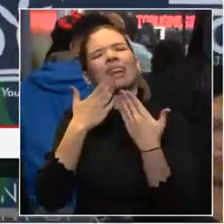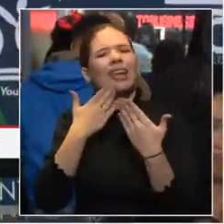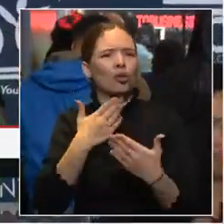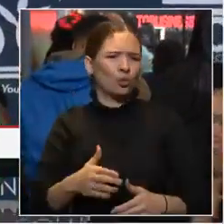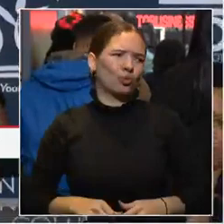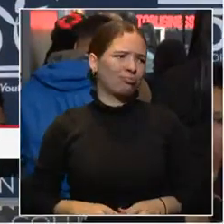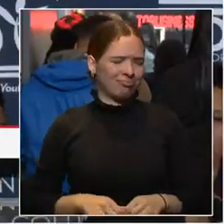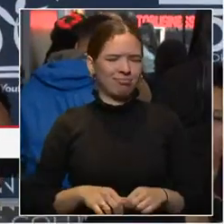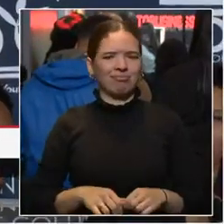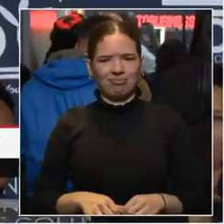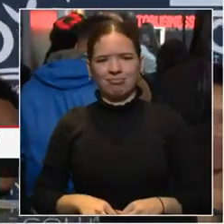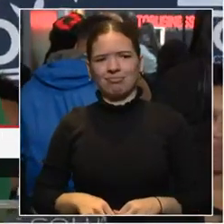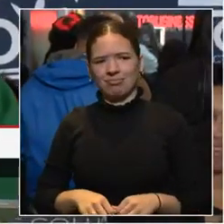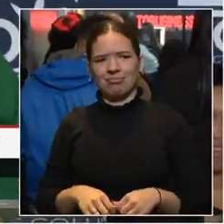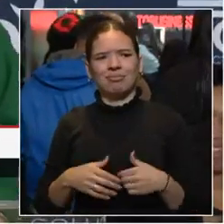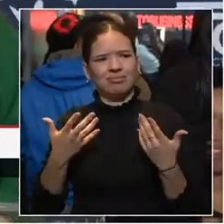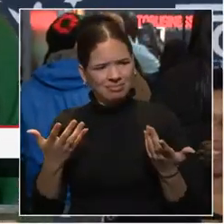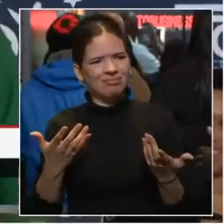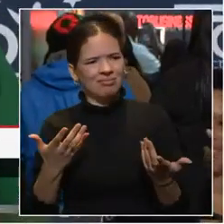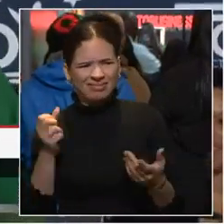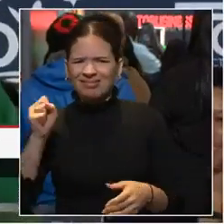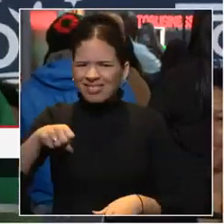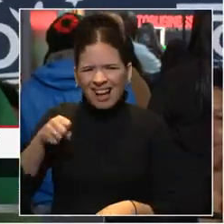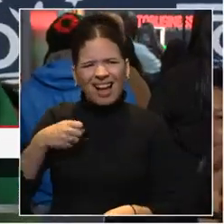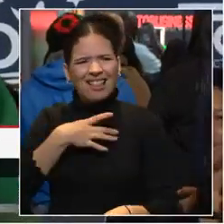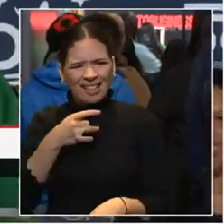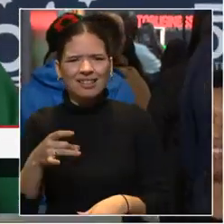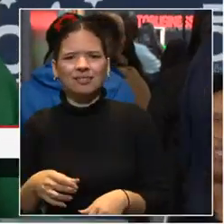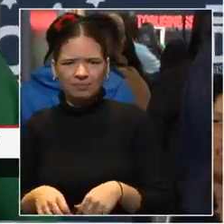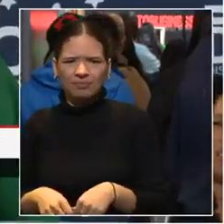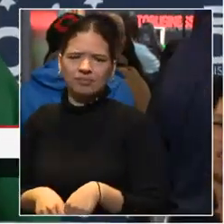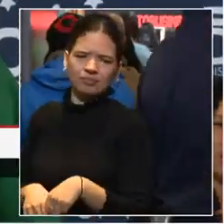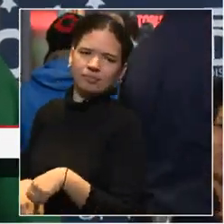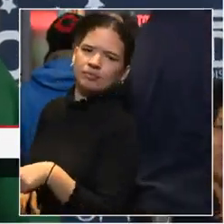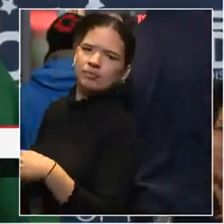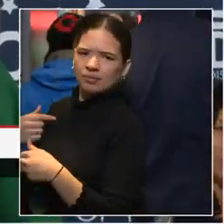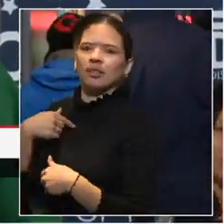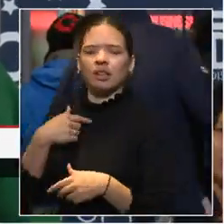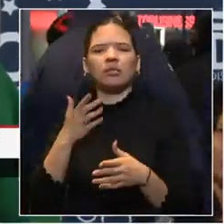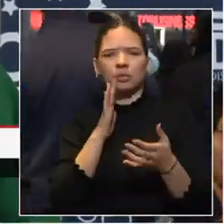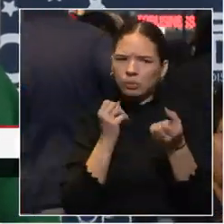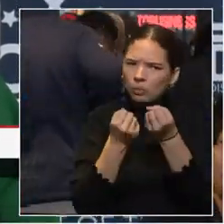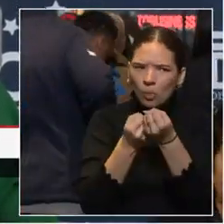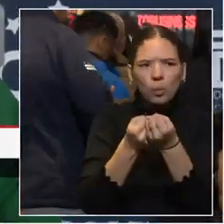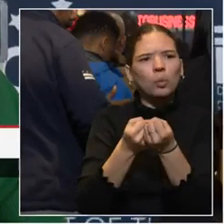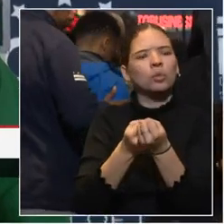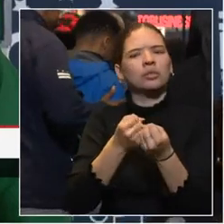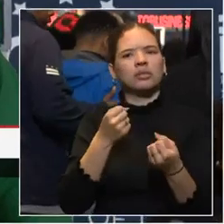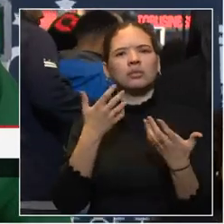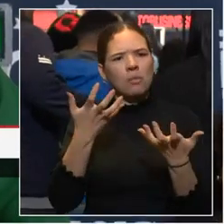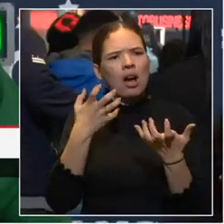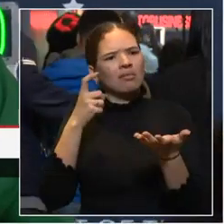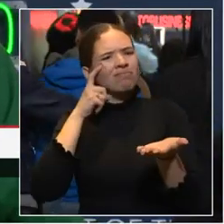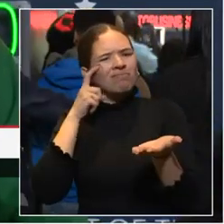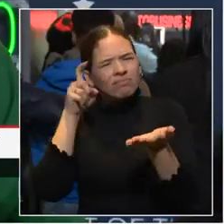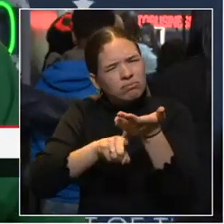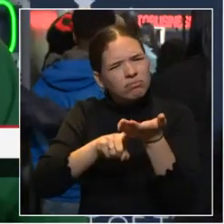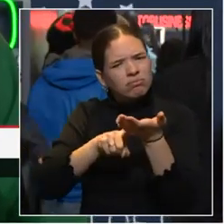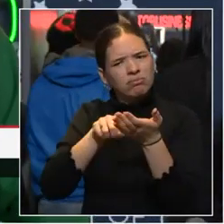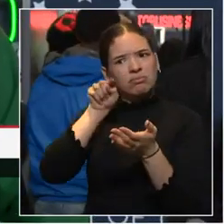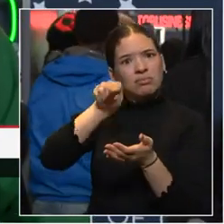I like that. We'll get in the paint for you. I love that. I want to acknowledge just a couple of people. I believe